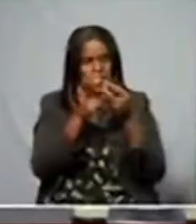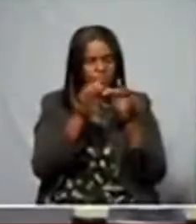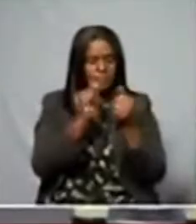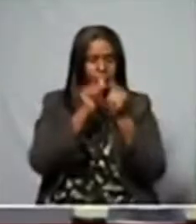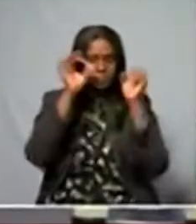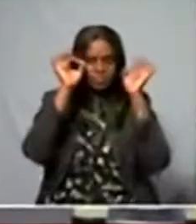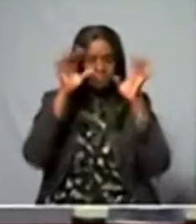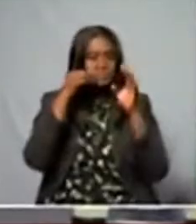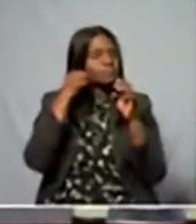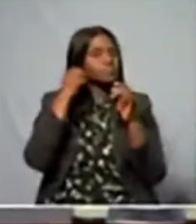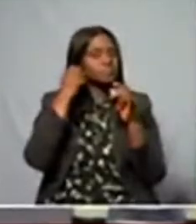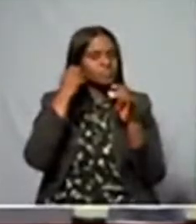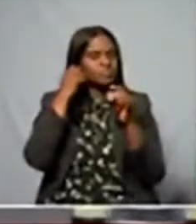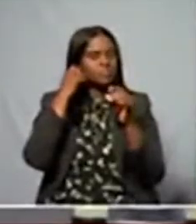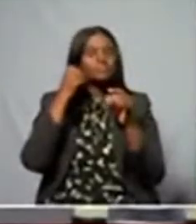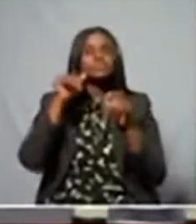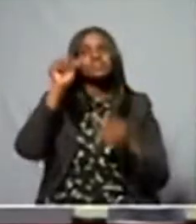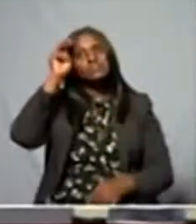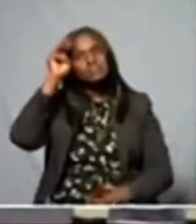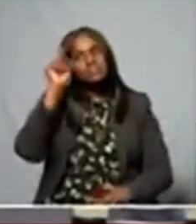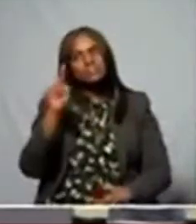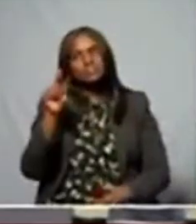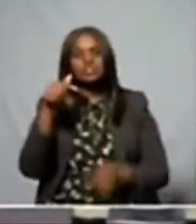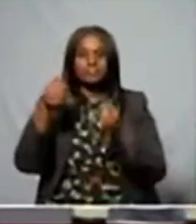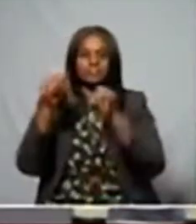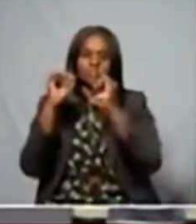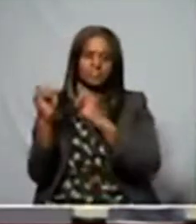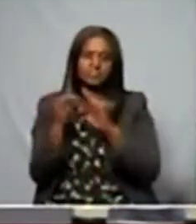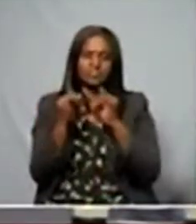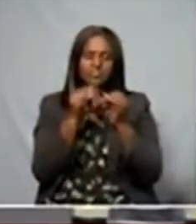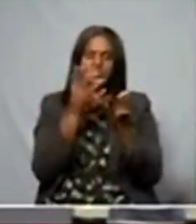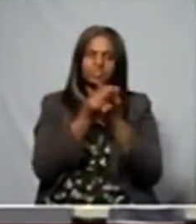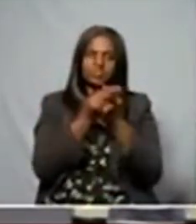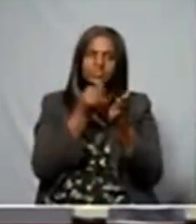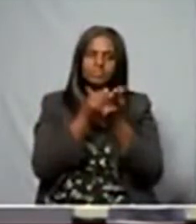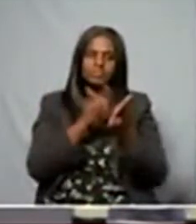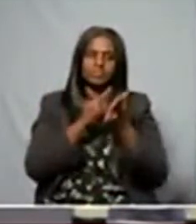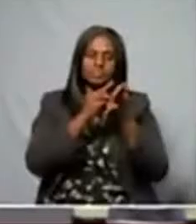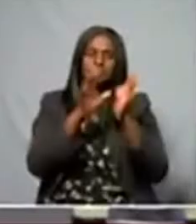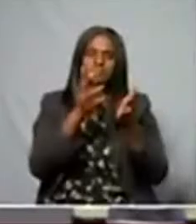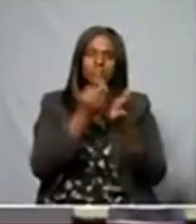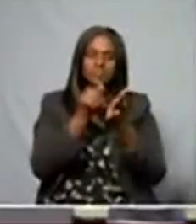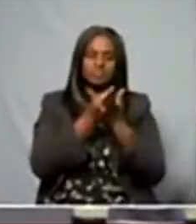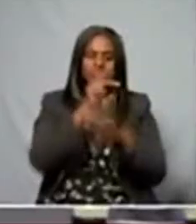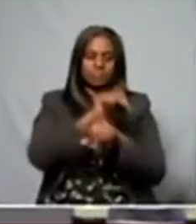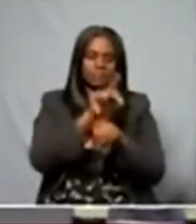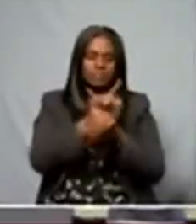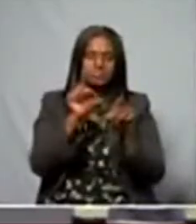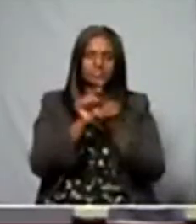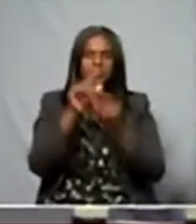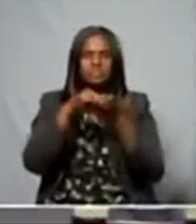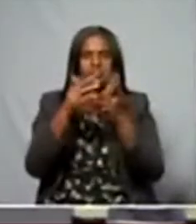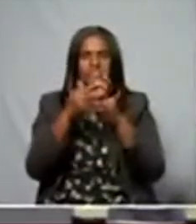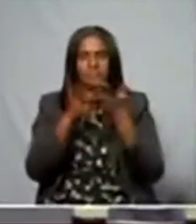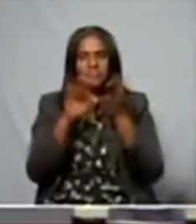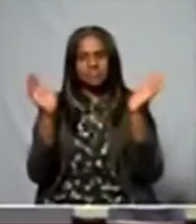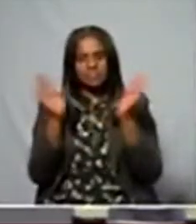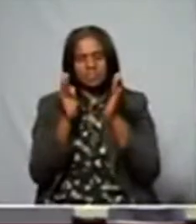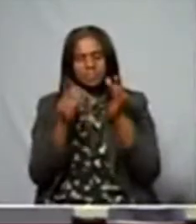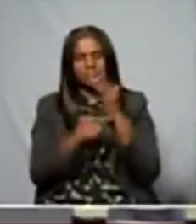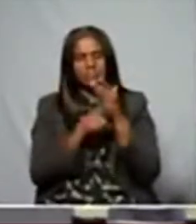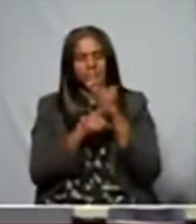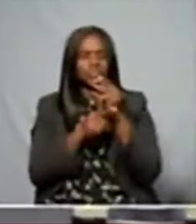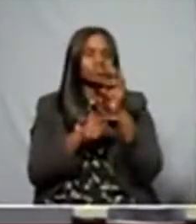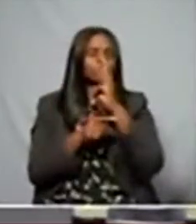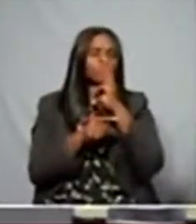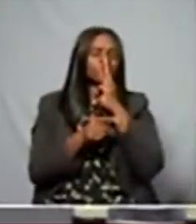risks. The ministry implements donor-funded projects such as the Integrated Small Towns Water